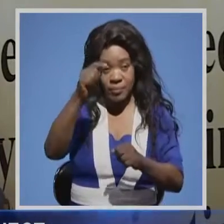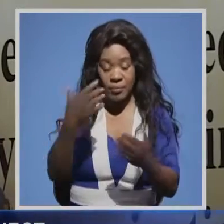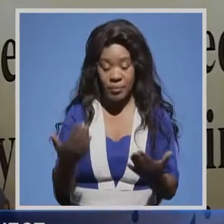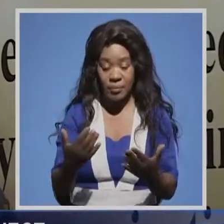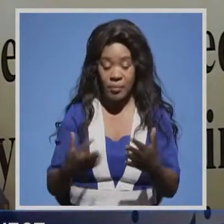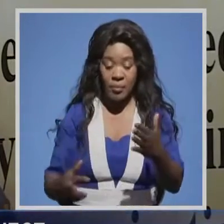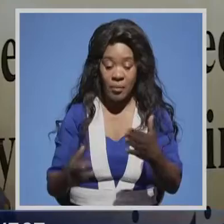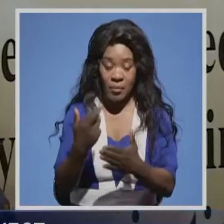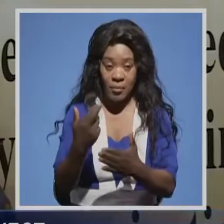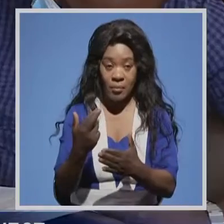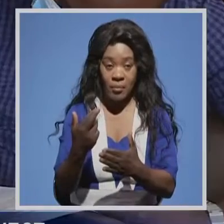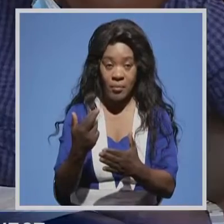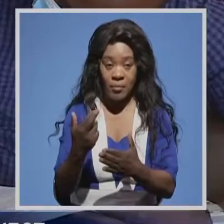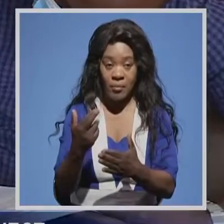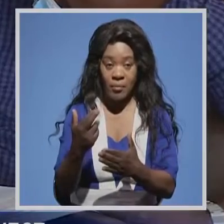launching